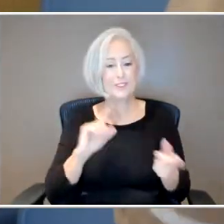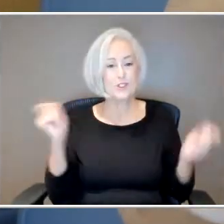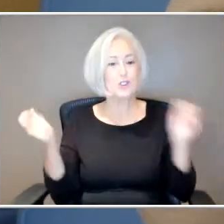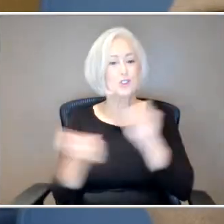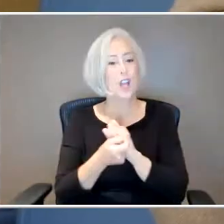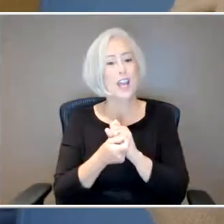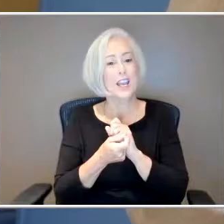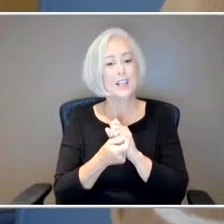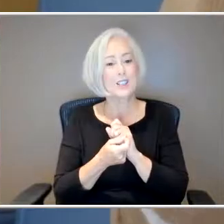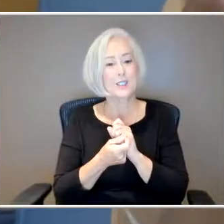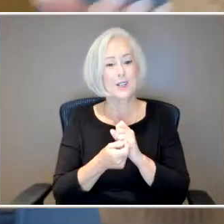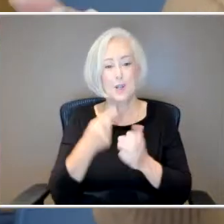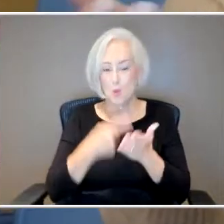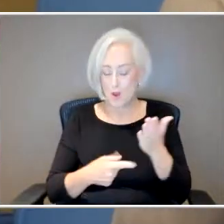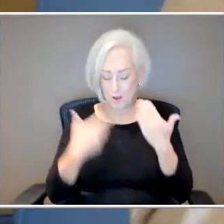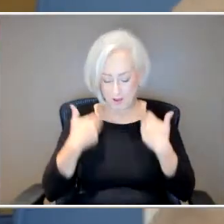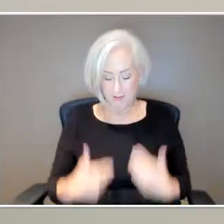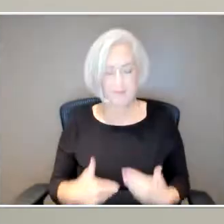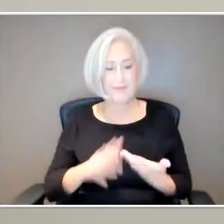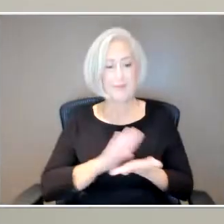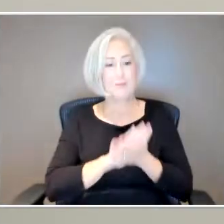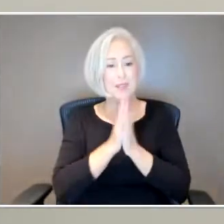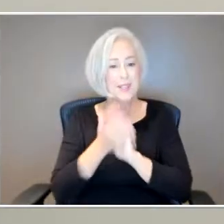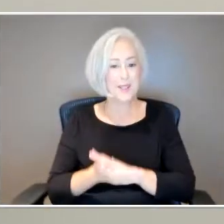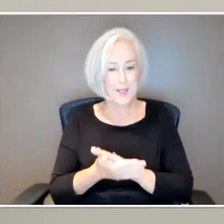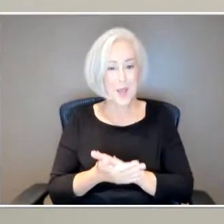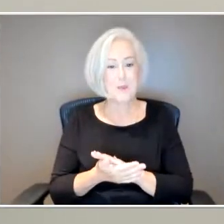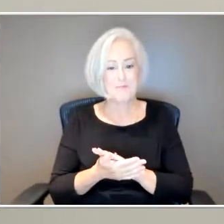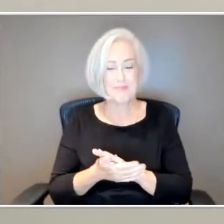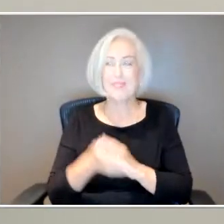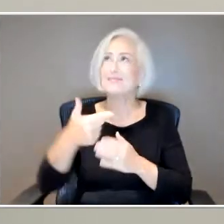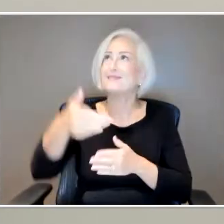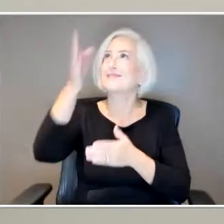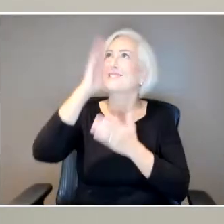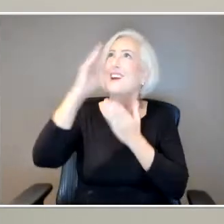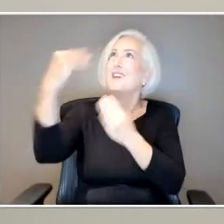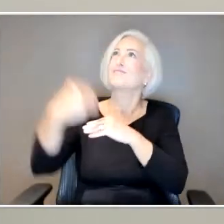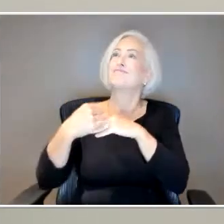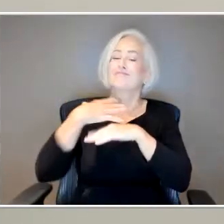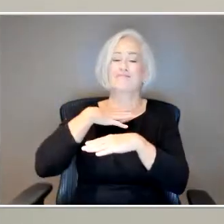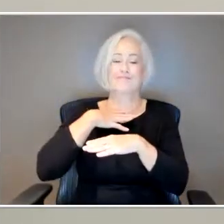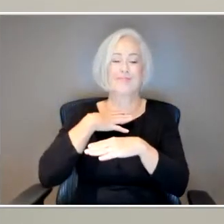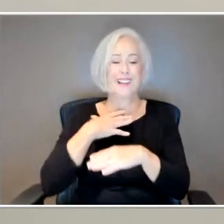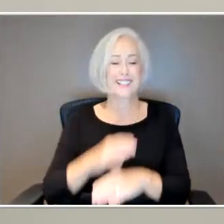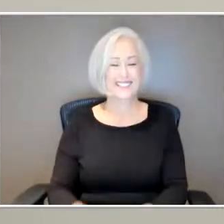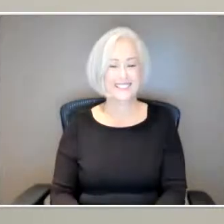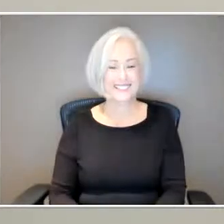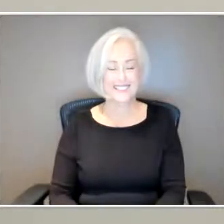know, God's molded me and changed me into just the best version of Kerrie.